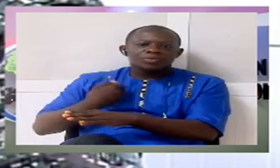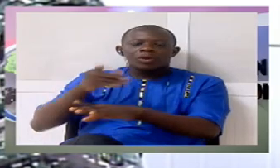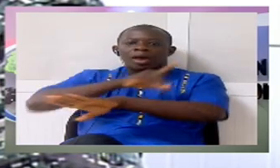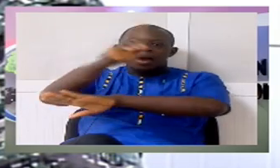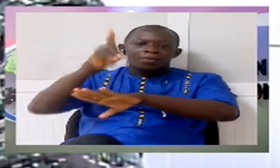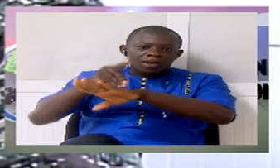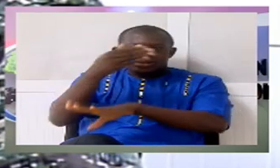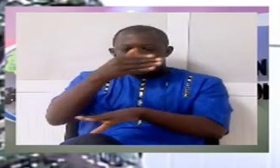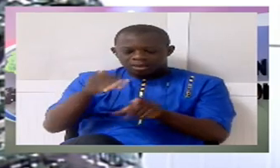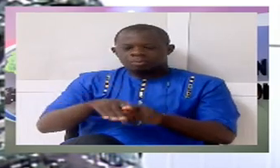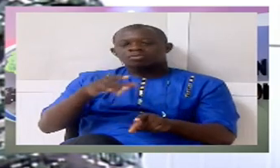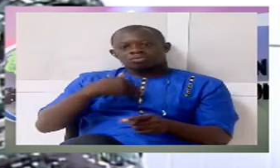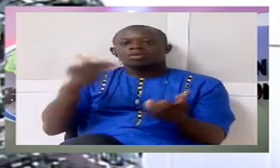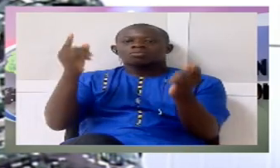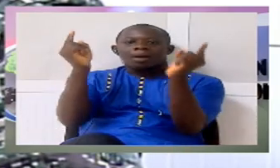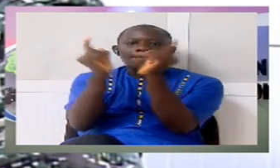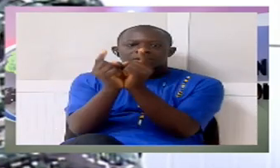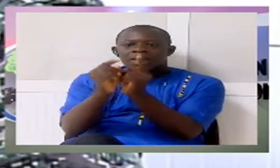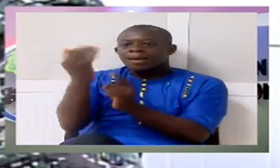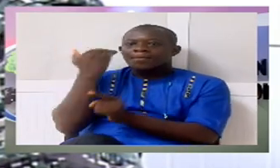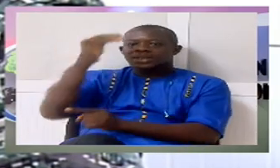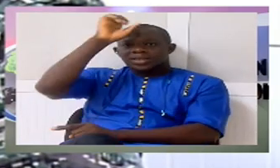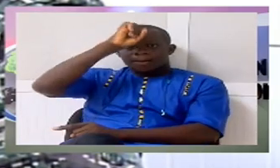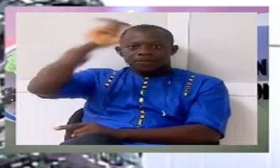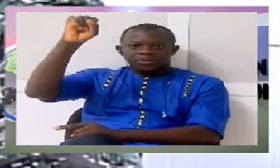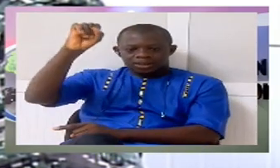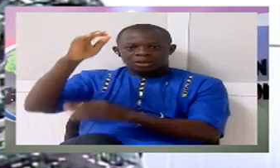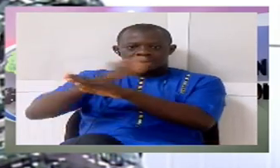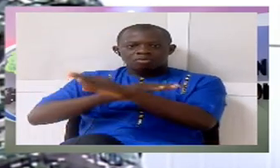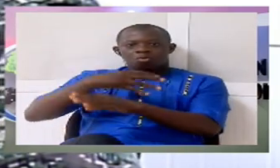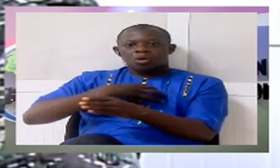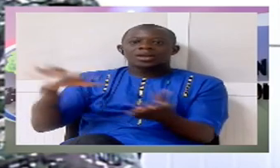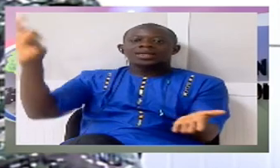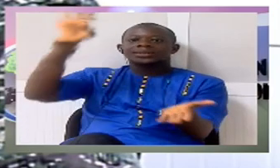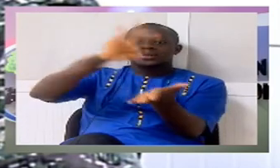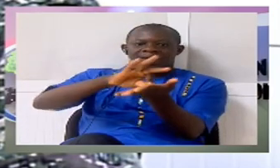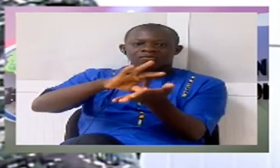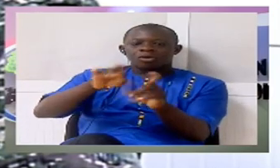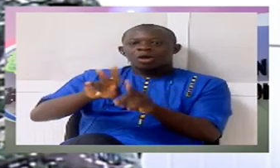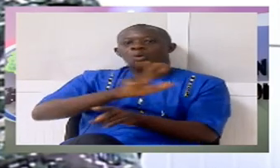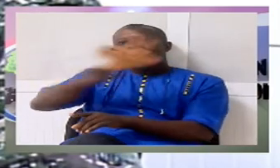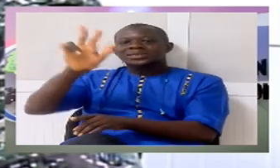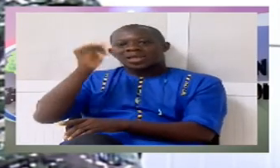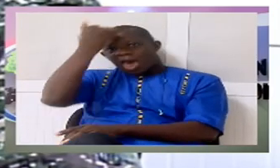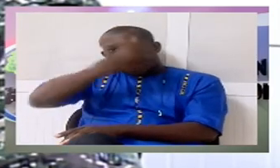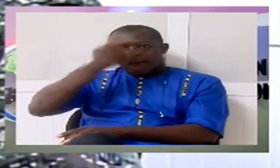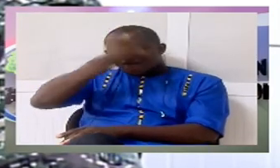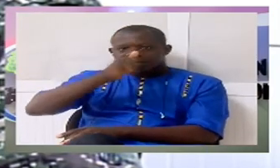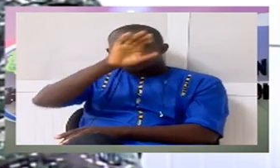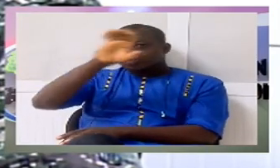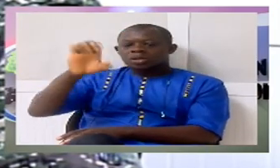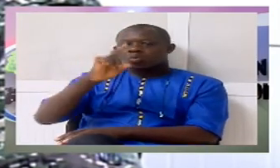ki former president bi the former president. We want to get to West African countries. He was